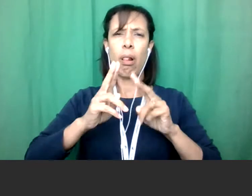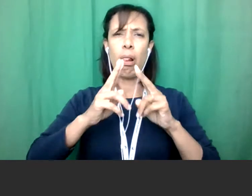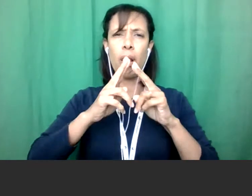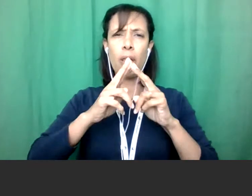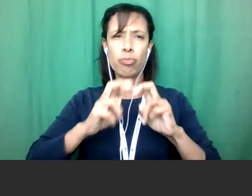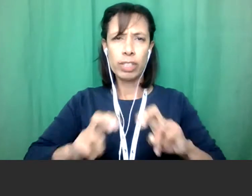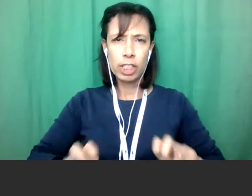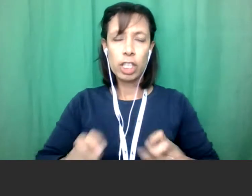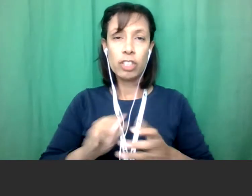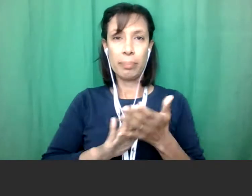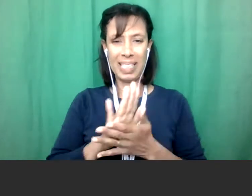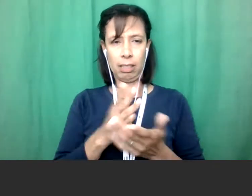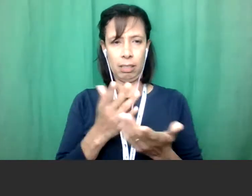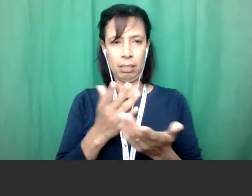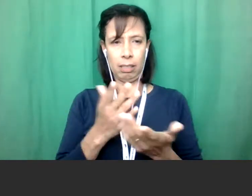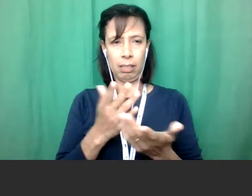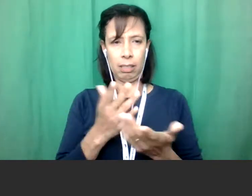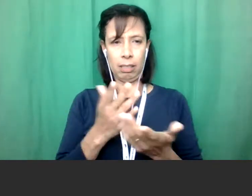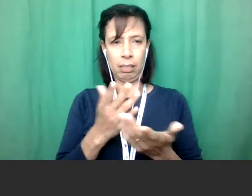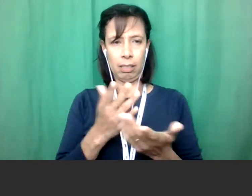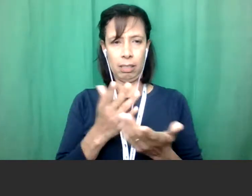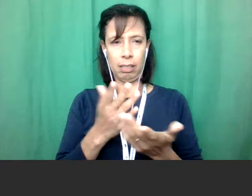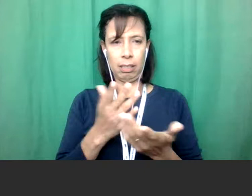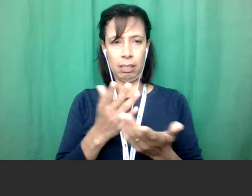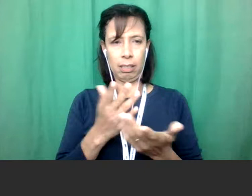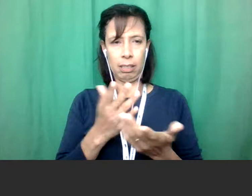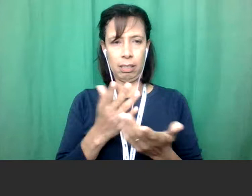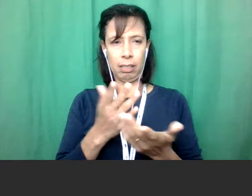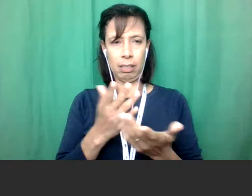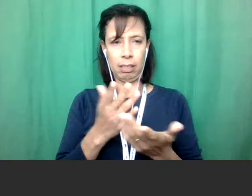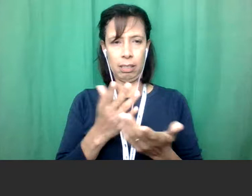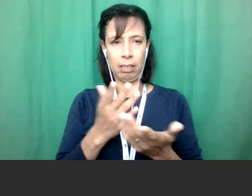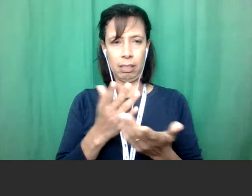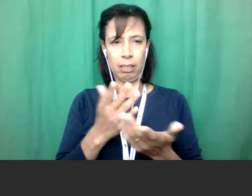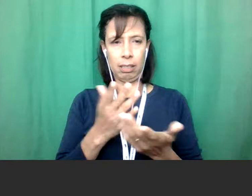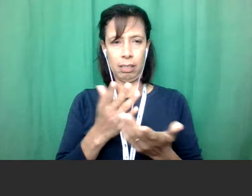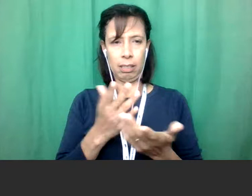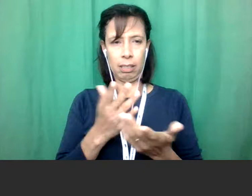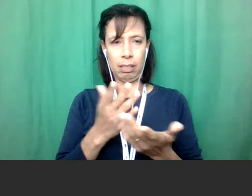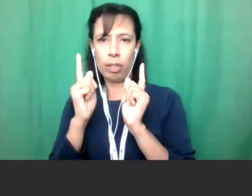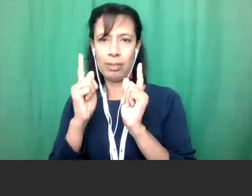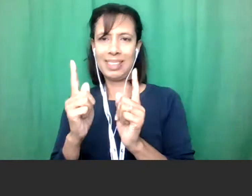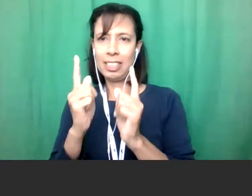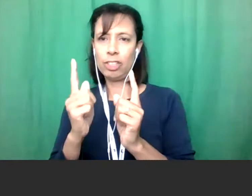either learners or teachers, people involved in educational settings.